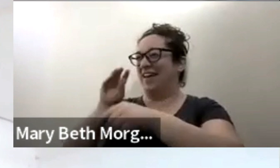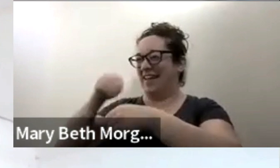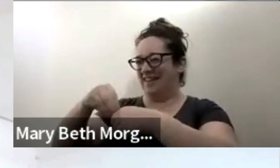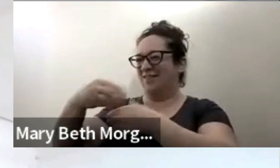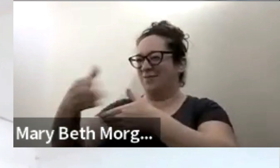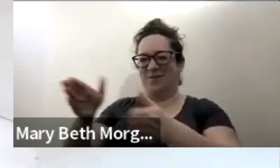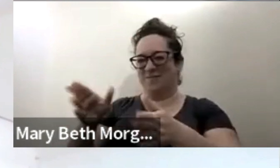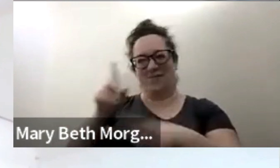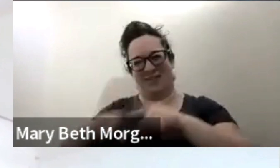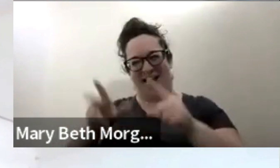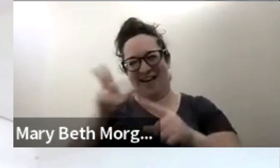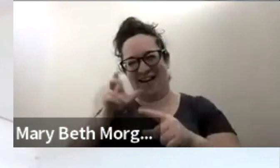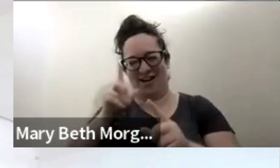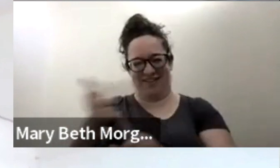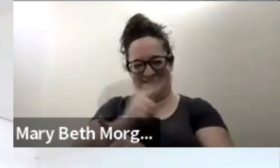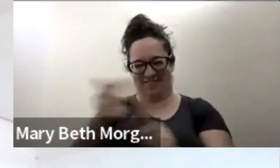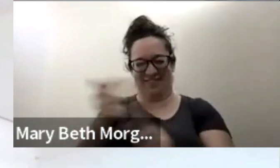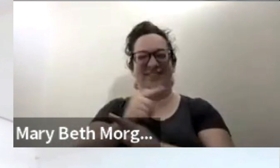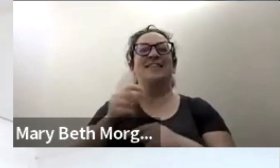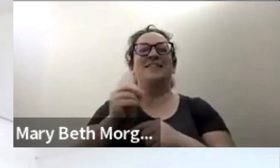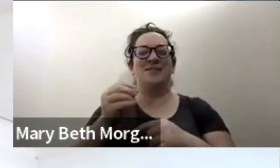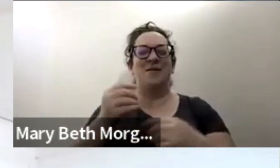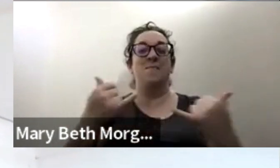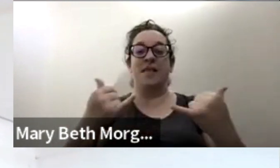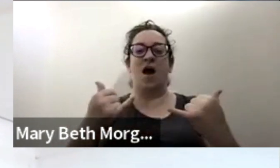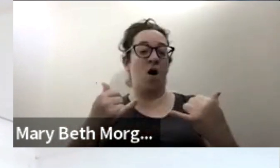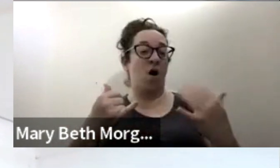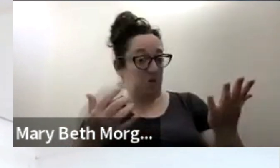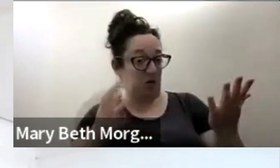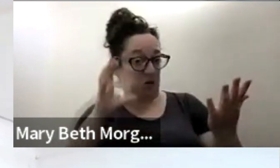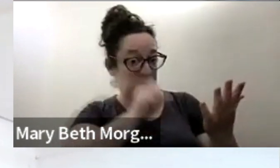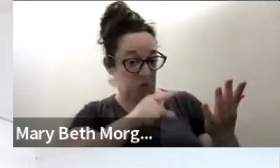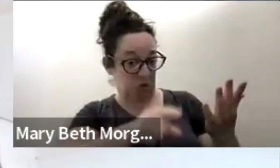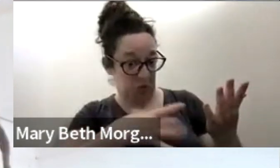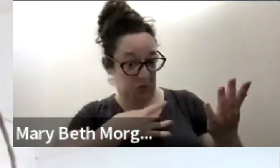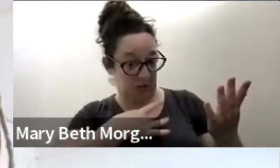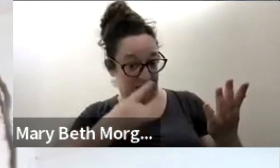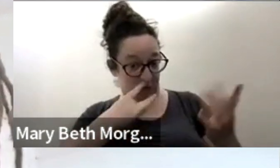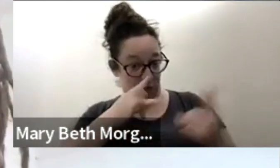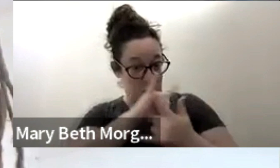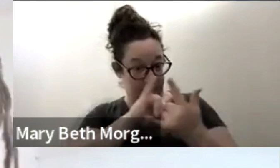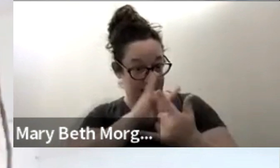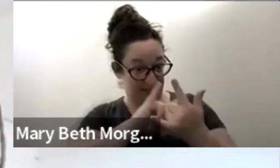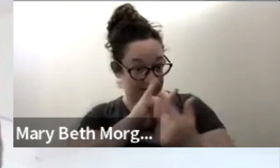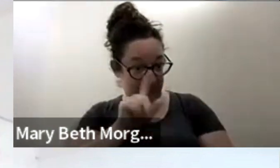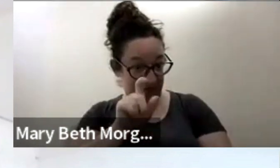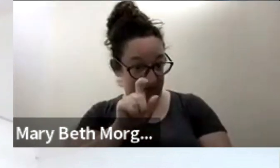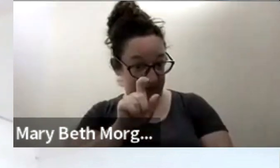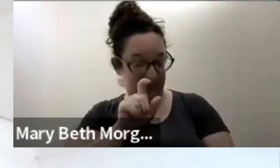beautiful. So I'm assuming that Gary loves romance, as do I.